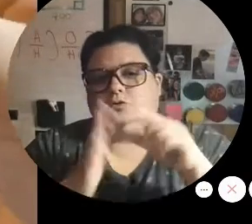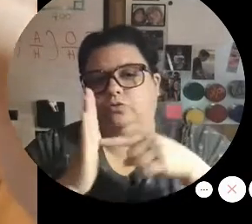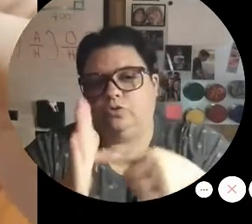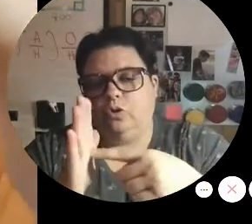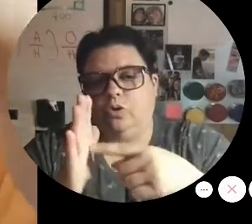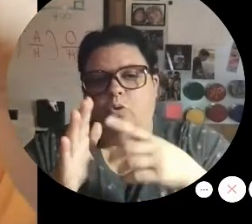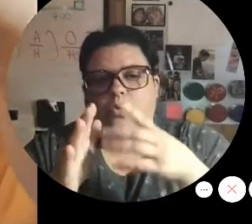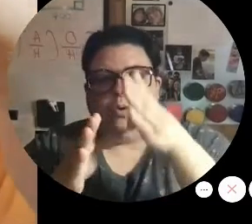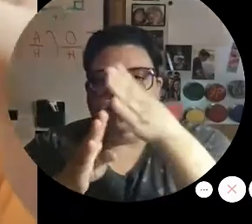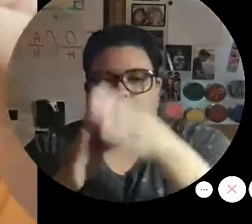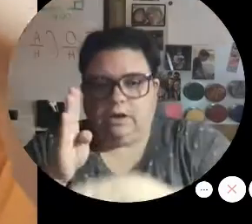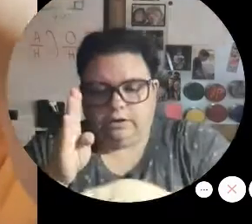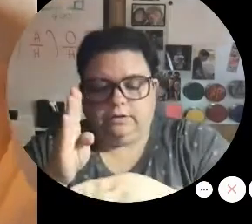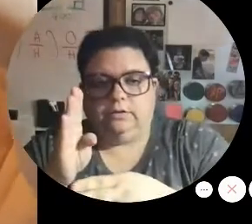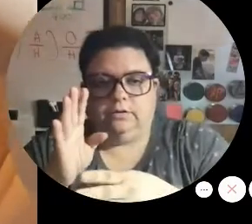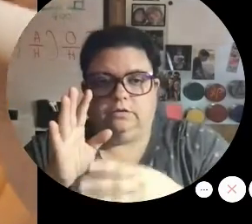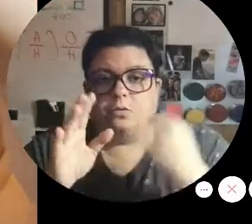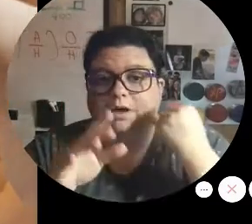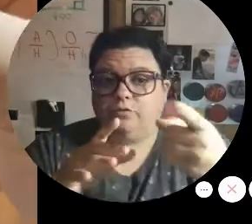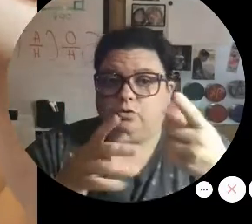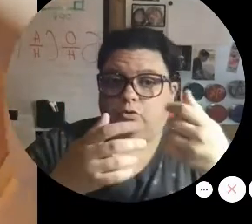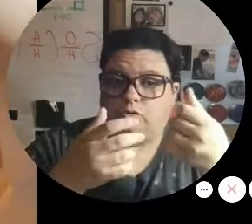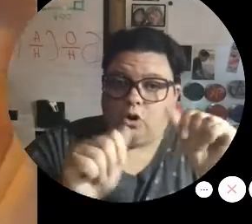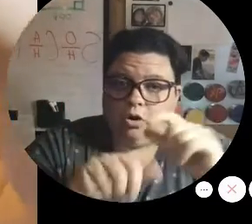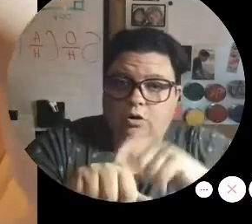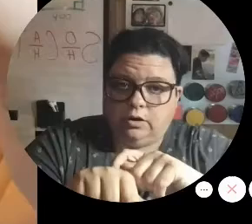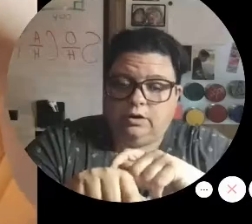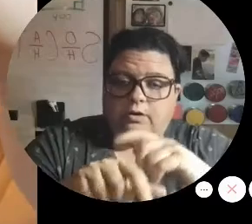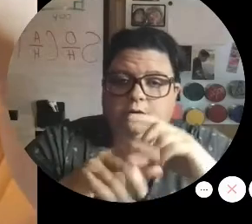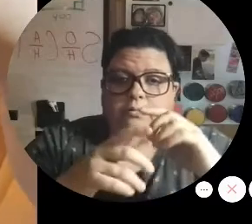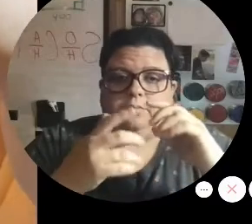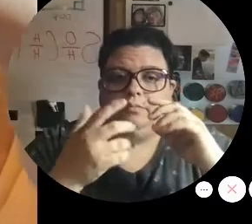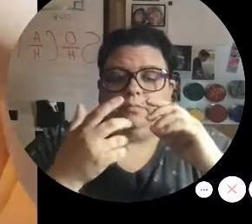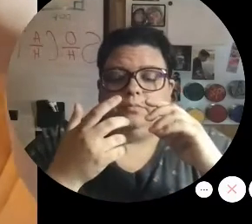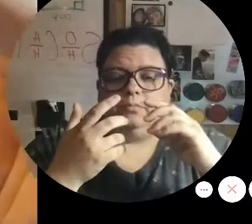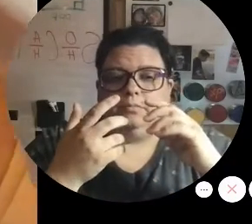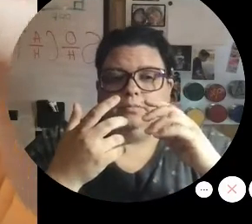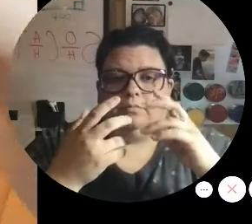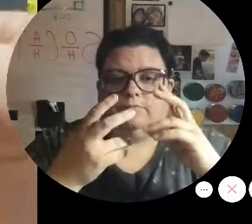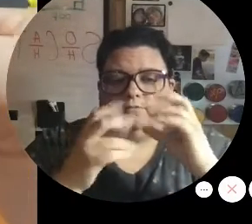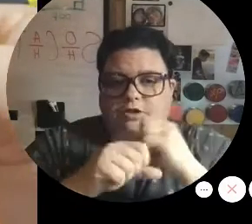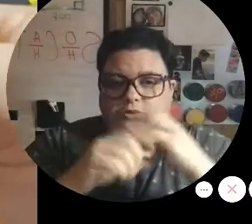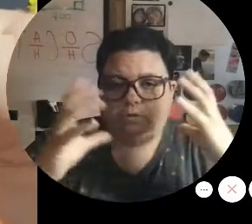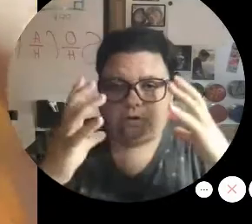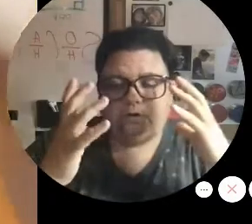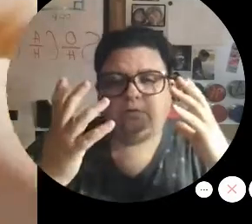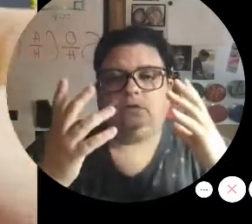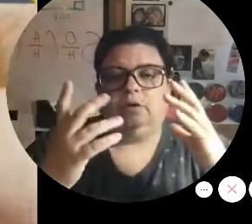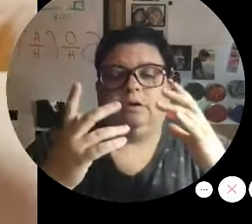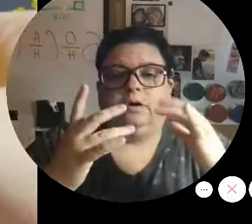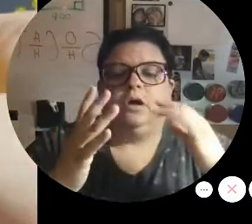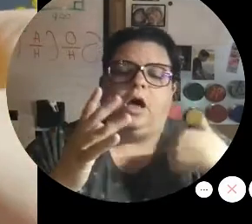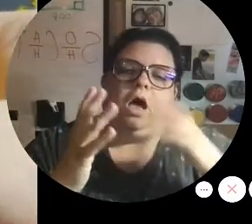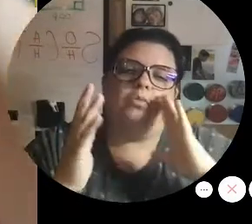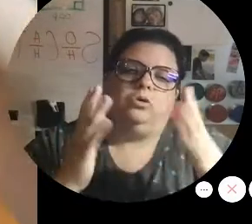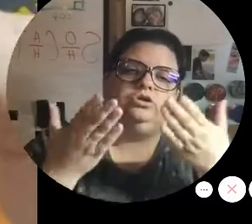first I would recommend that you actually do the cross section yourself. Find some